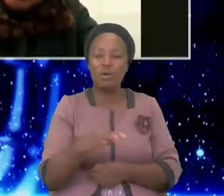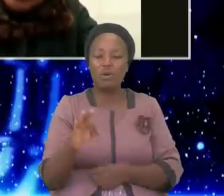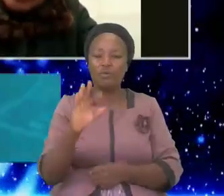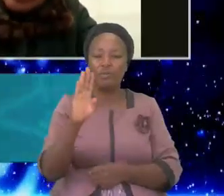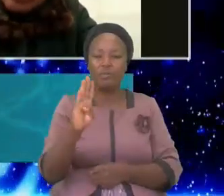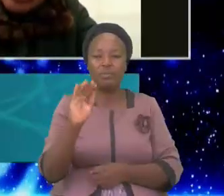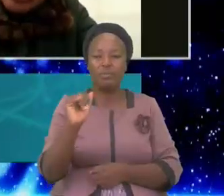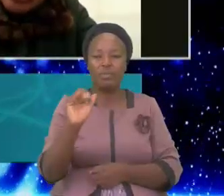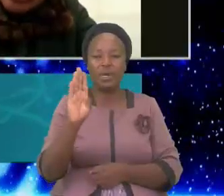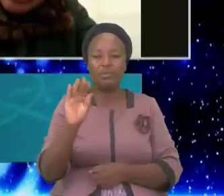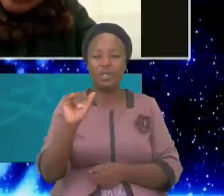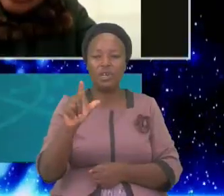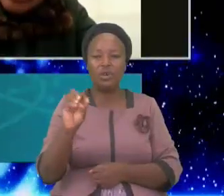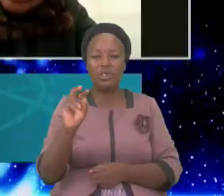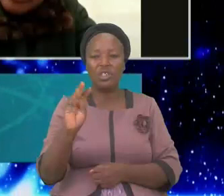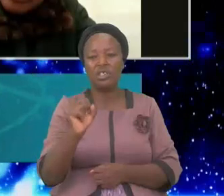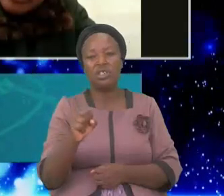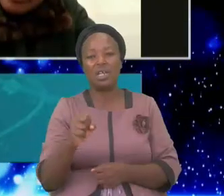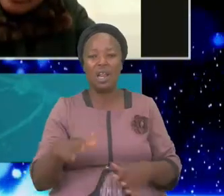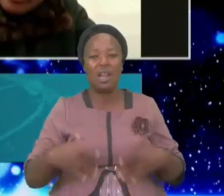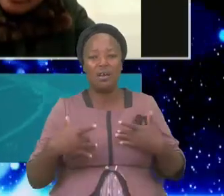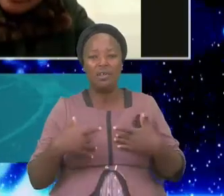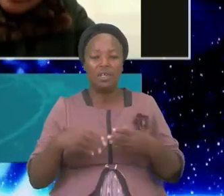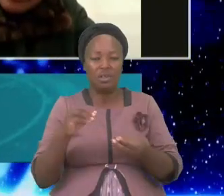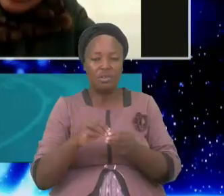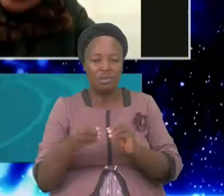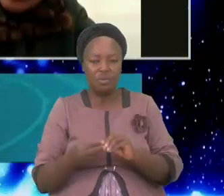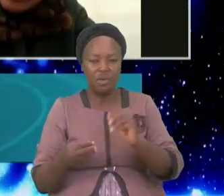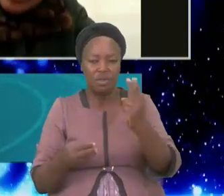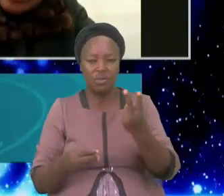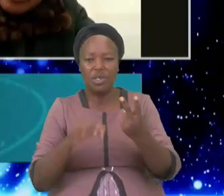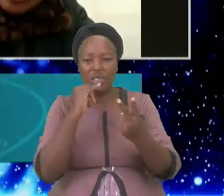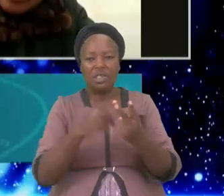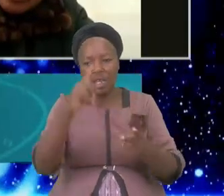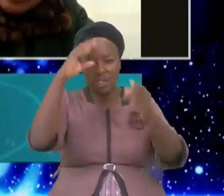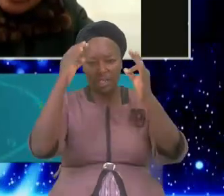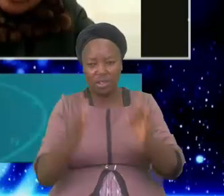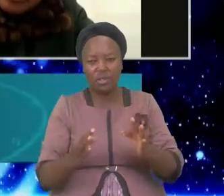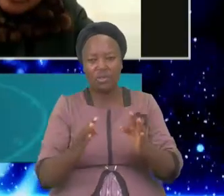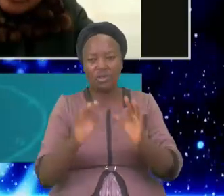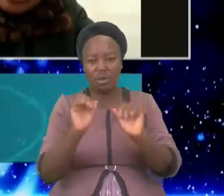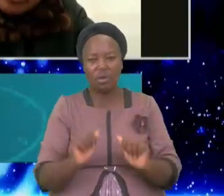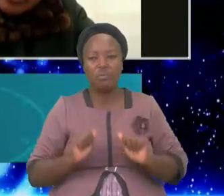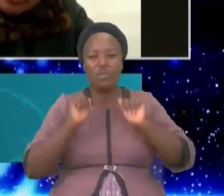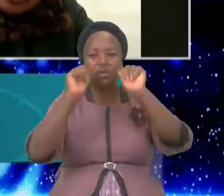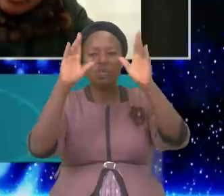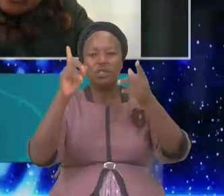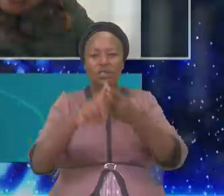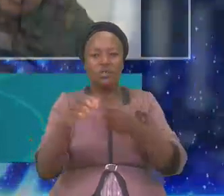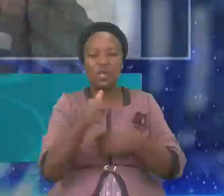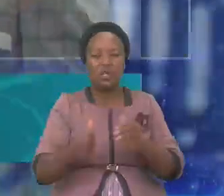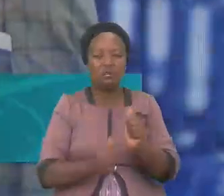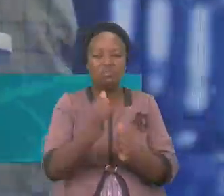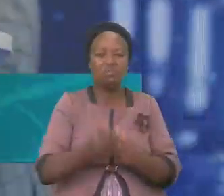higher and better lordship that will bring our lives under the lordship of